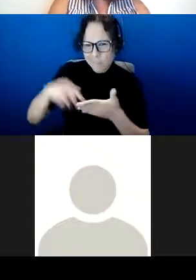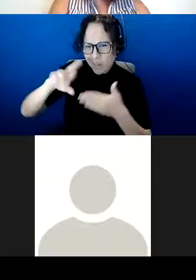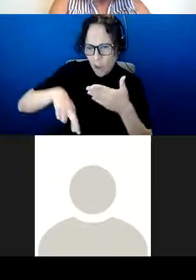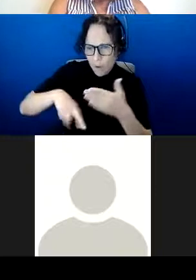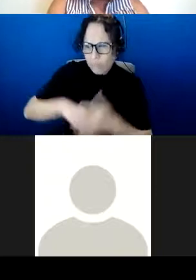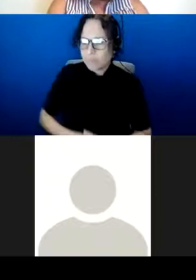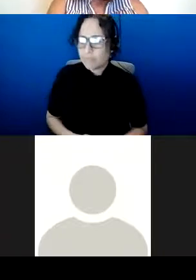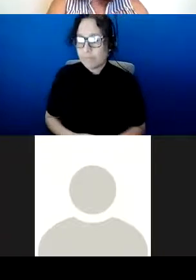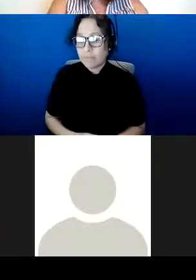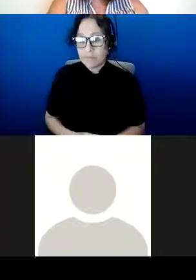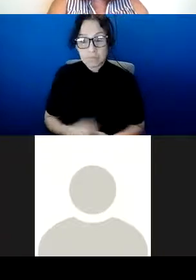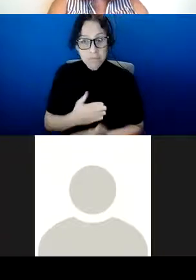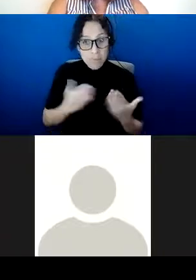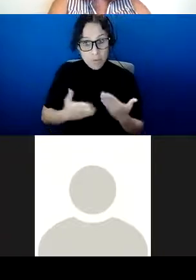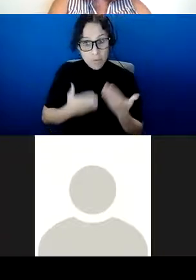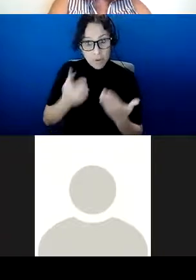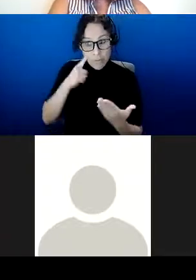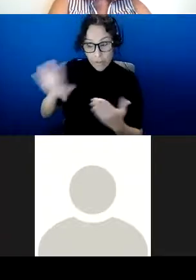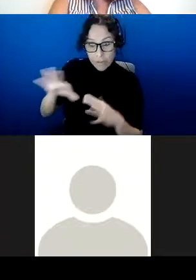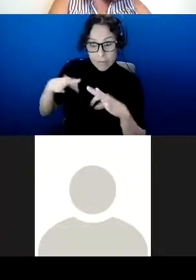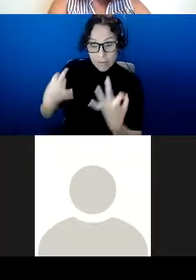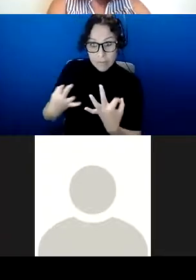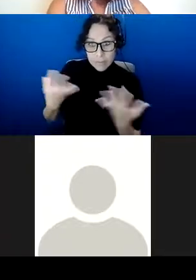Here are some recommendations for the Santiago family.